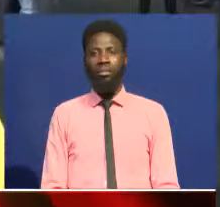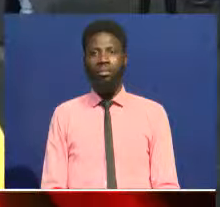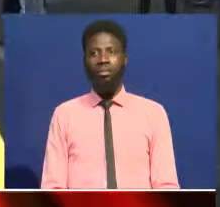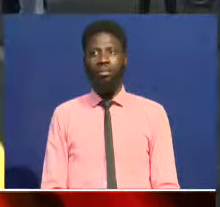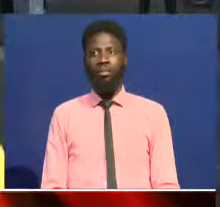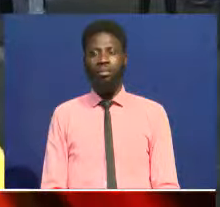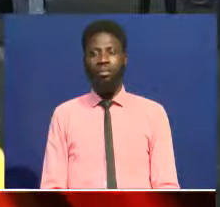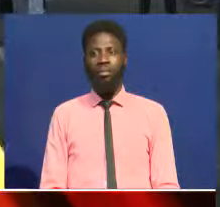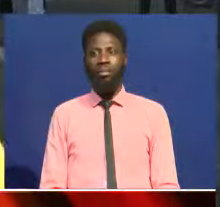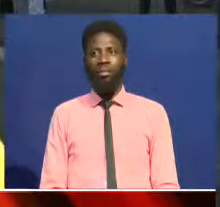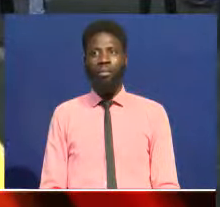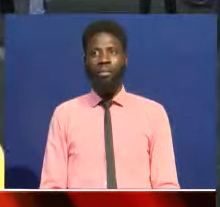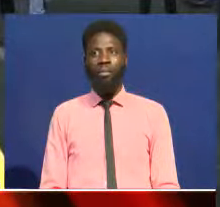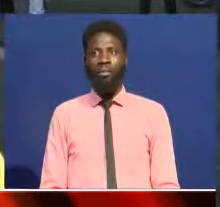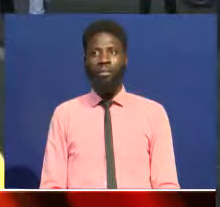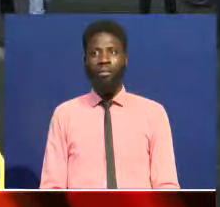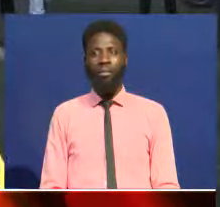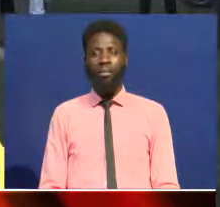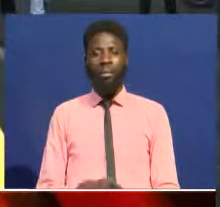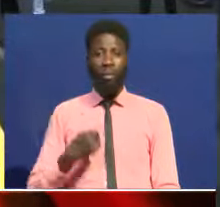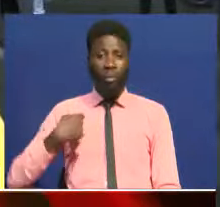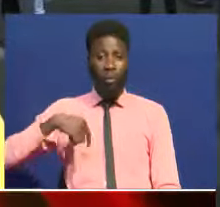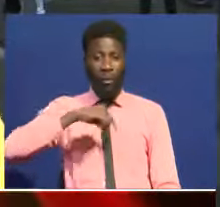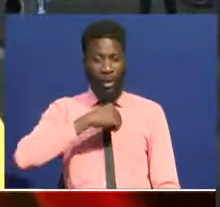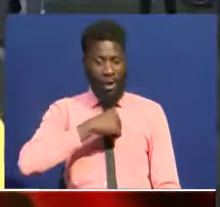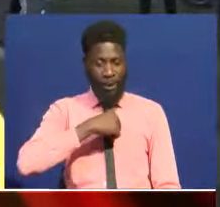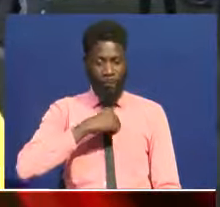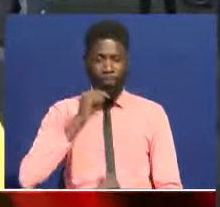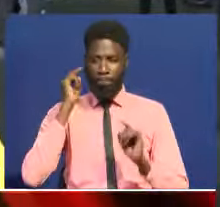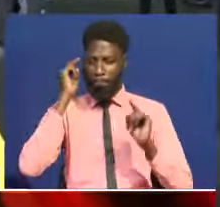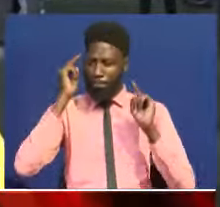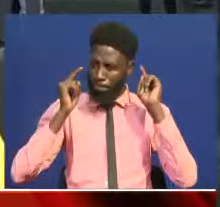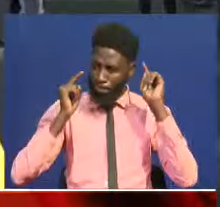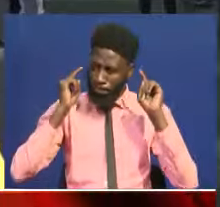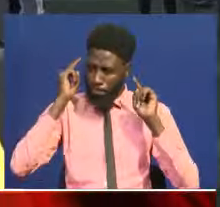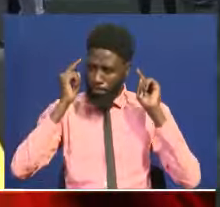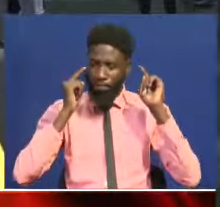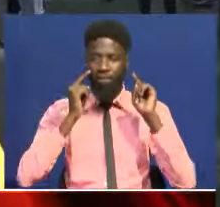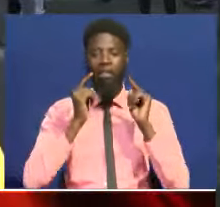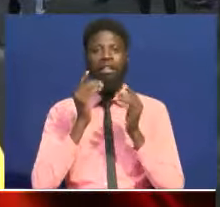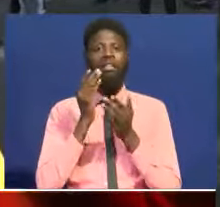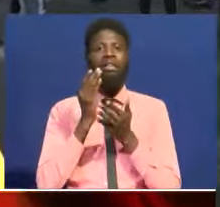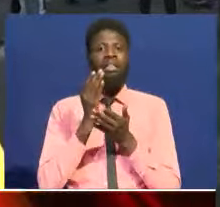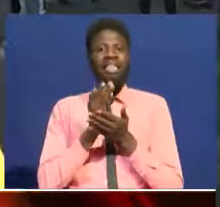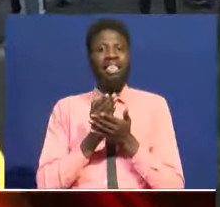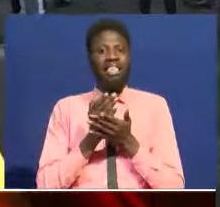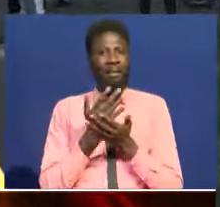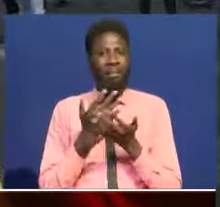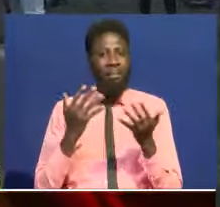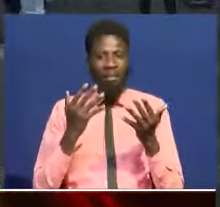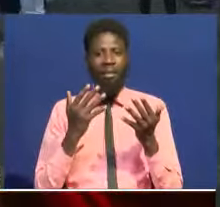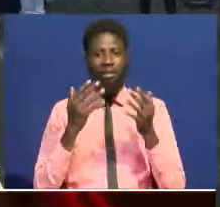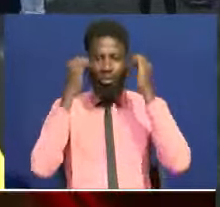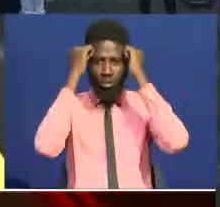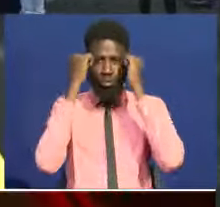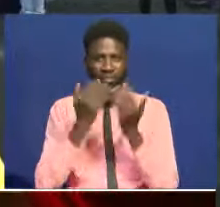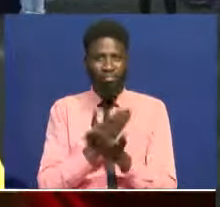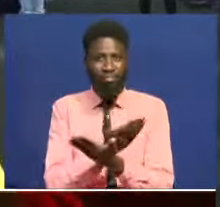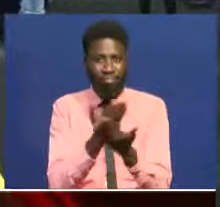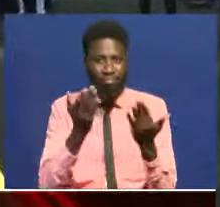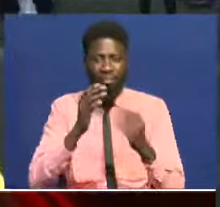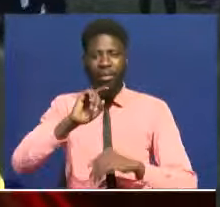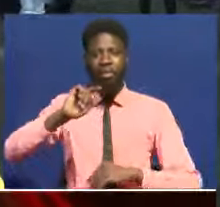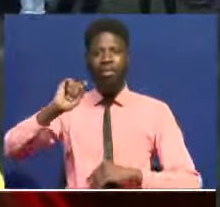We were thinking about something that would be very interesting for all the students and all